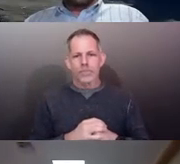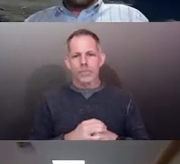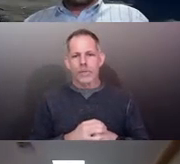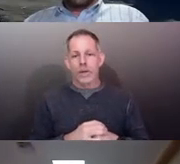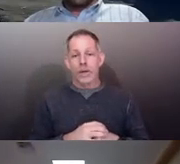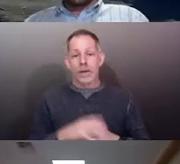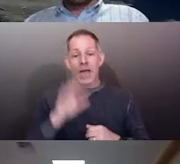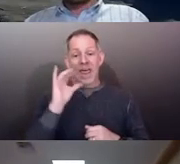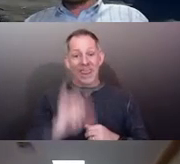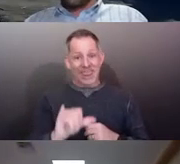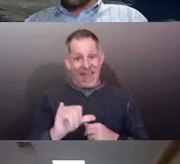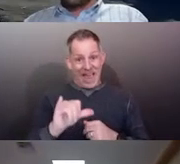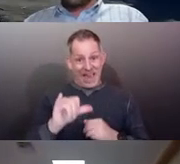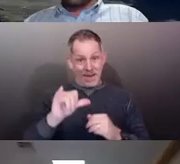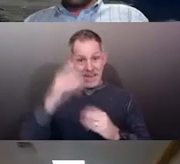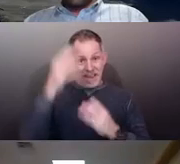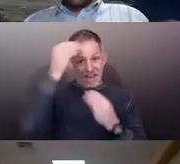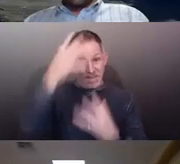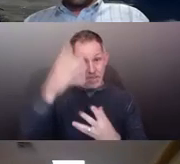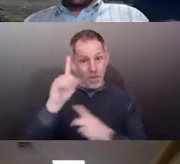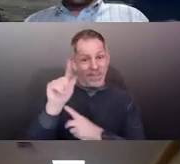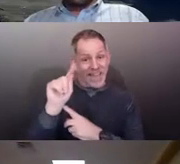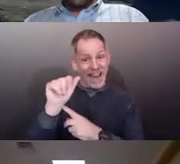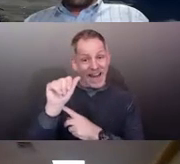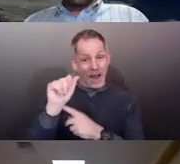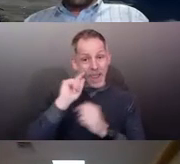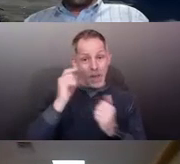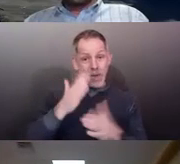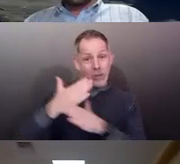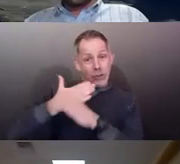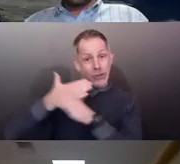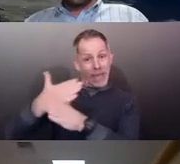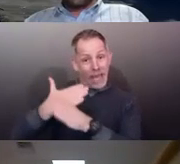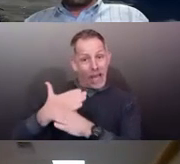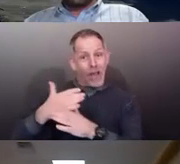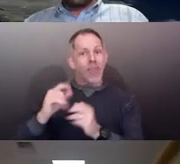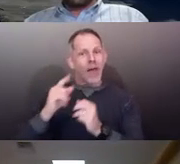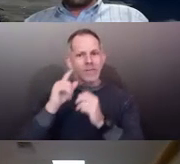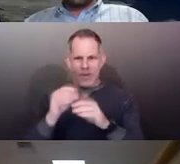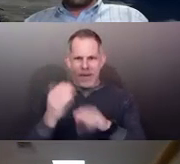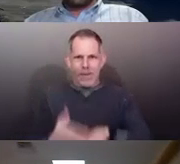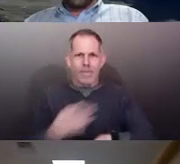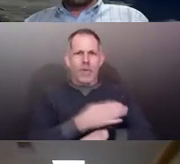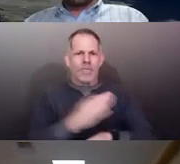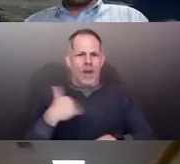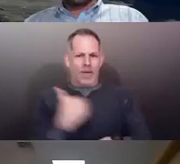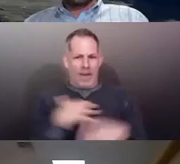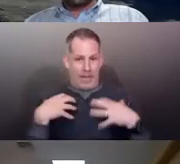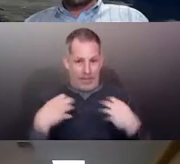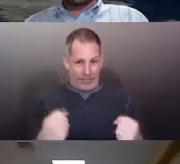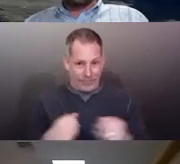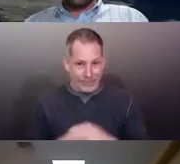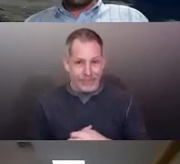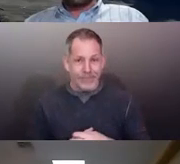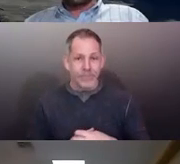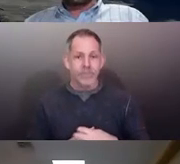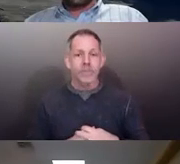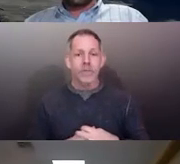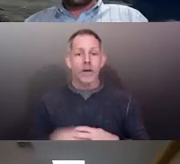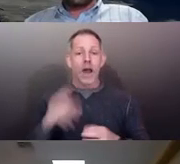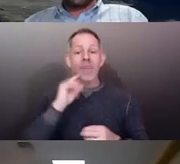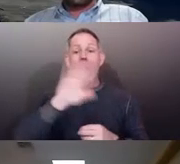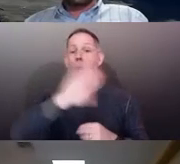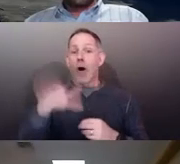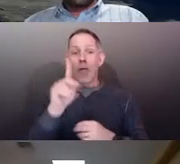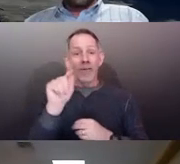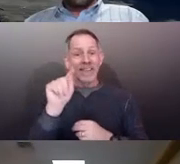with EMS data, similar to what we did in terms of gathering a bunch of different data for the opioid response. We found out that sharing